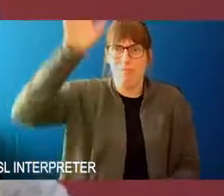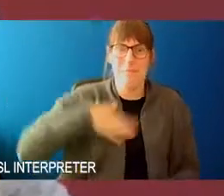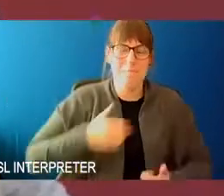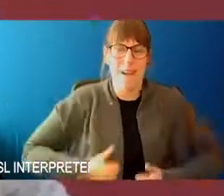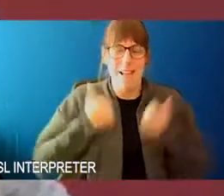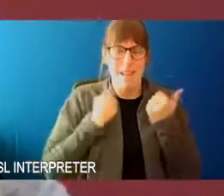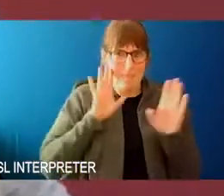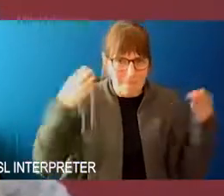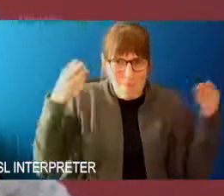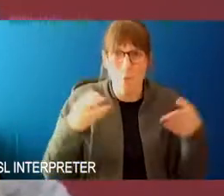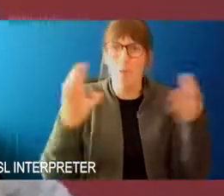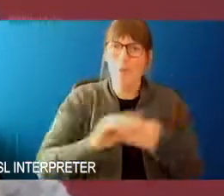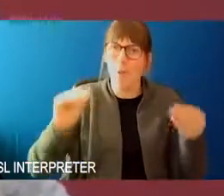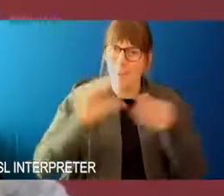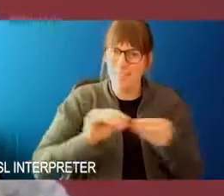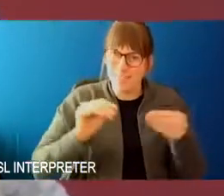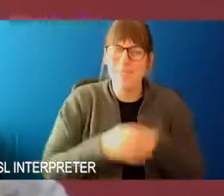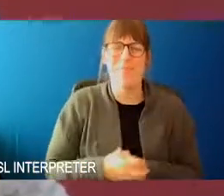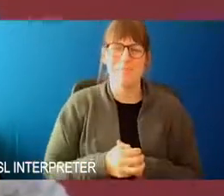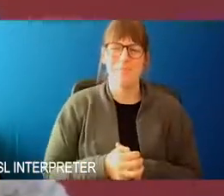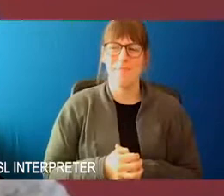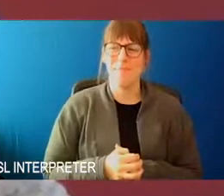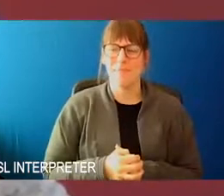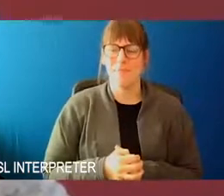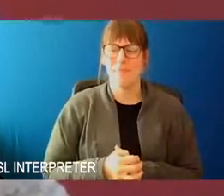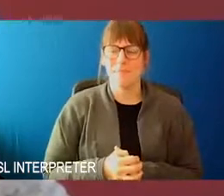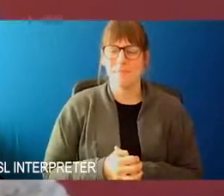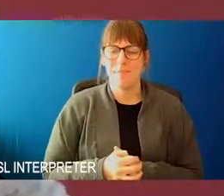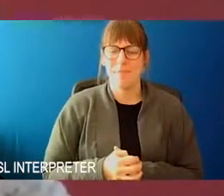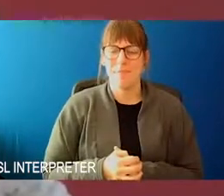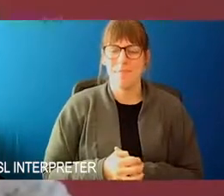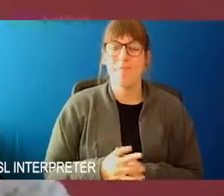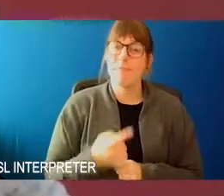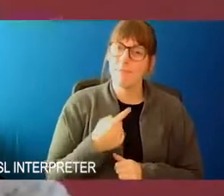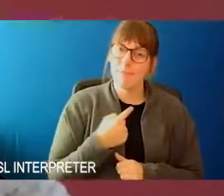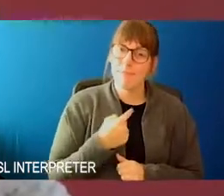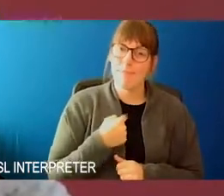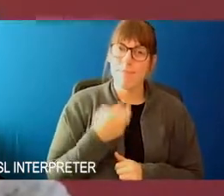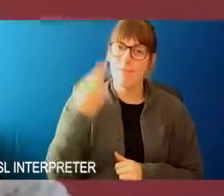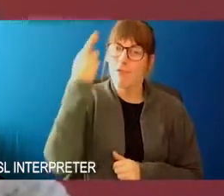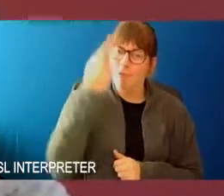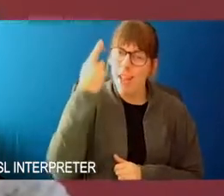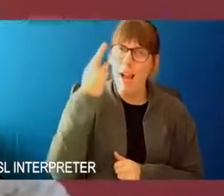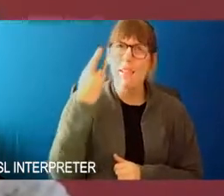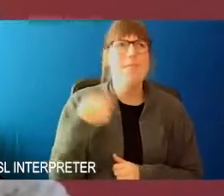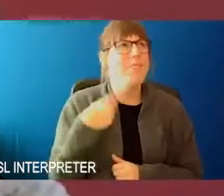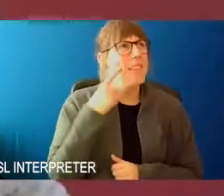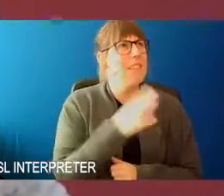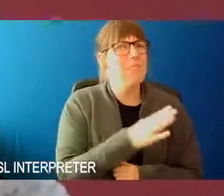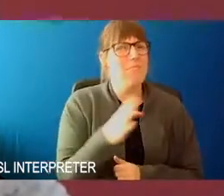spent pretty much my whole life thinking about storytelling. And something that I